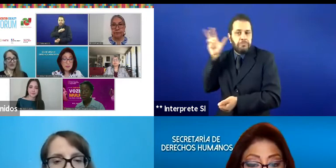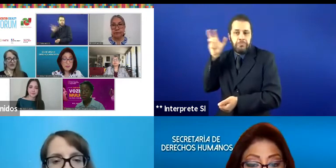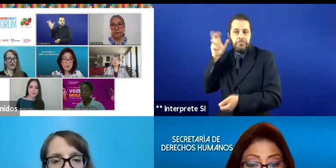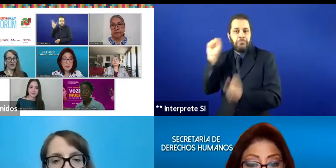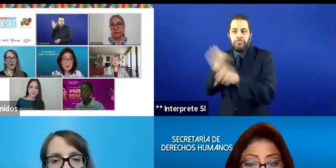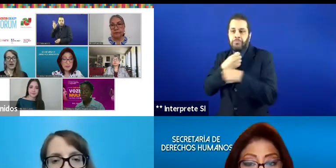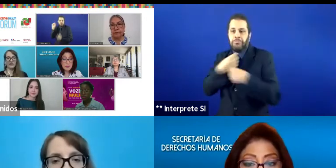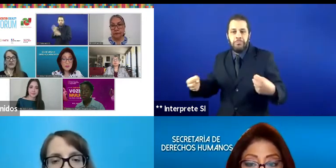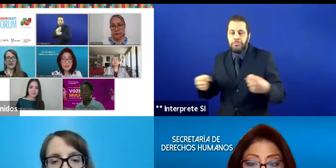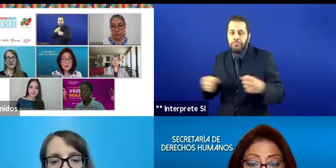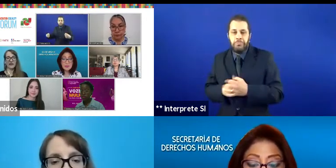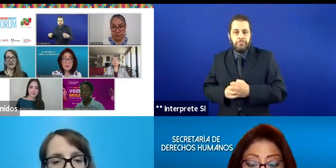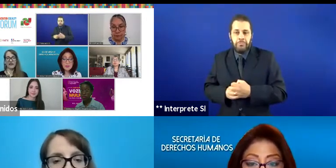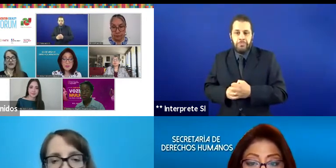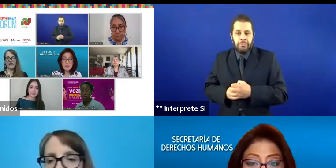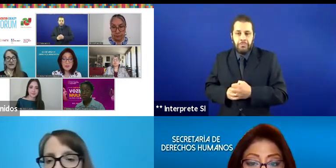Okay.